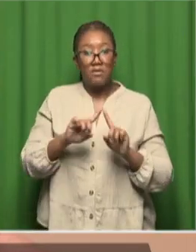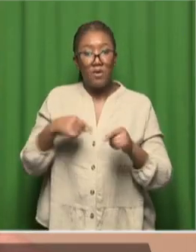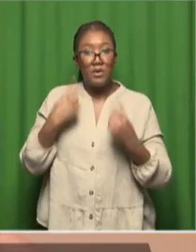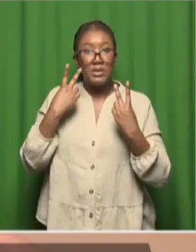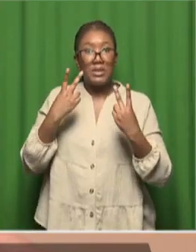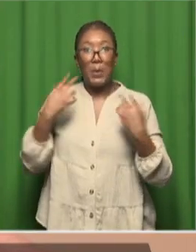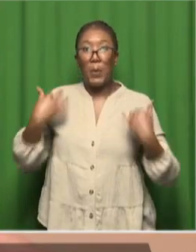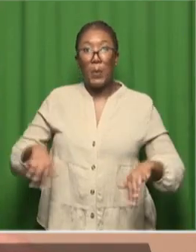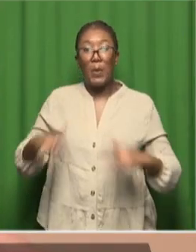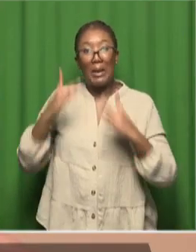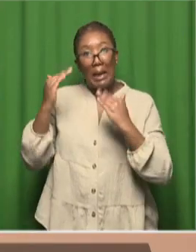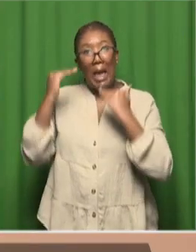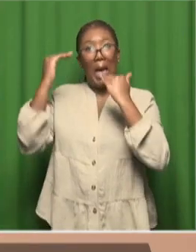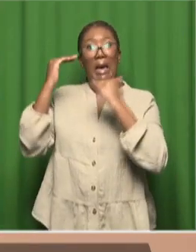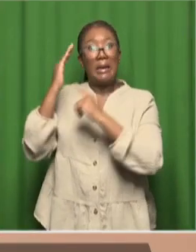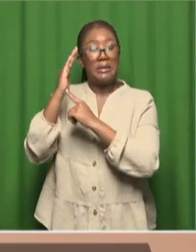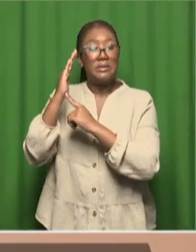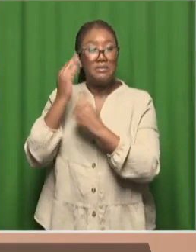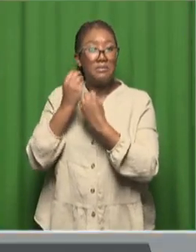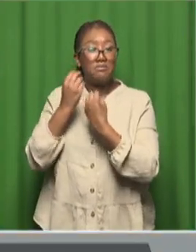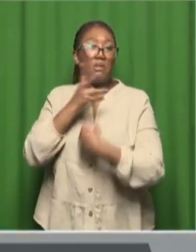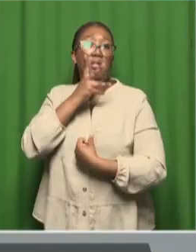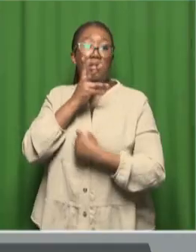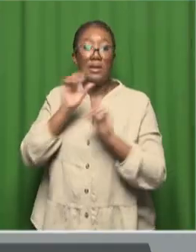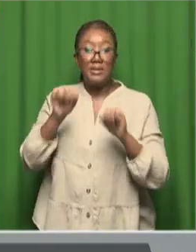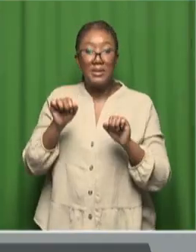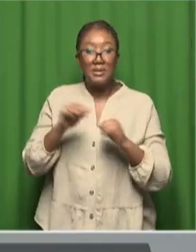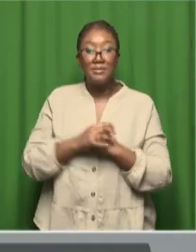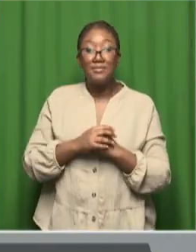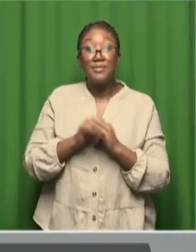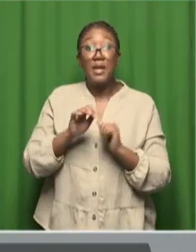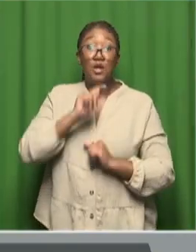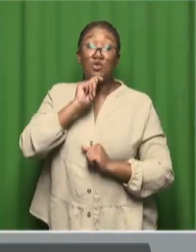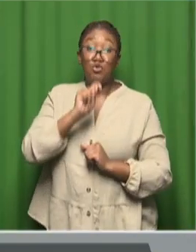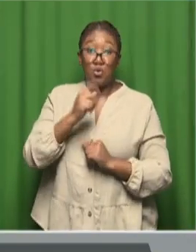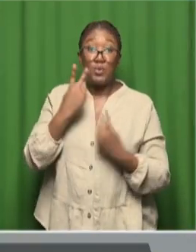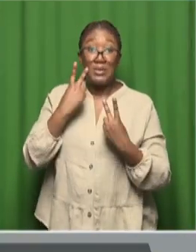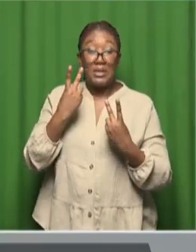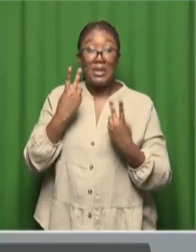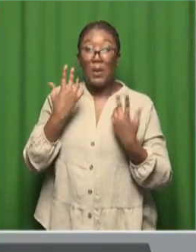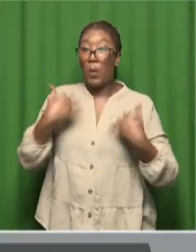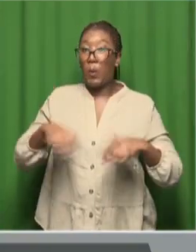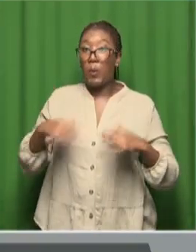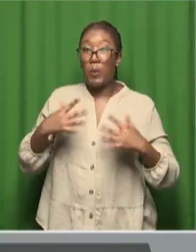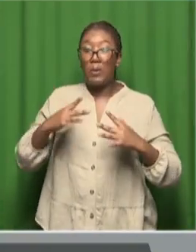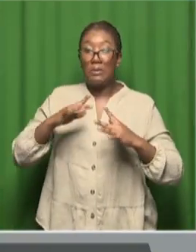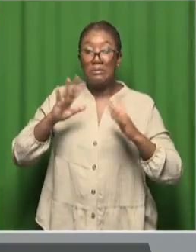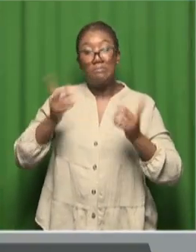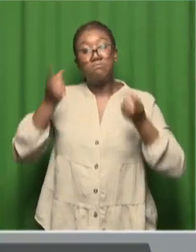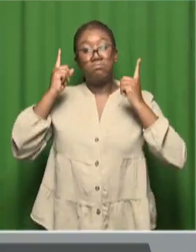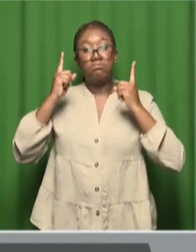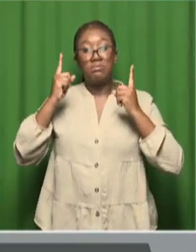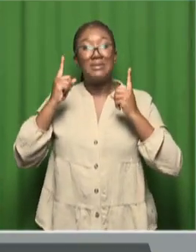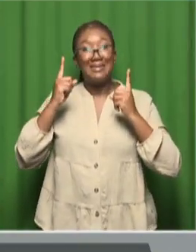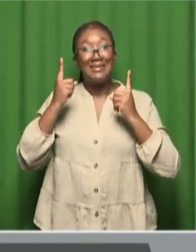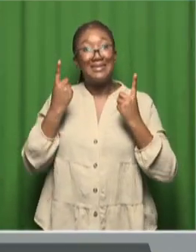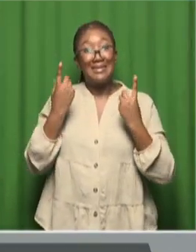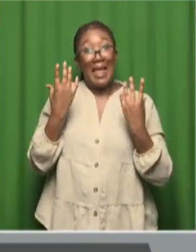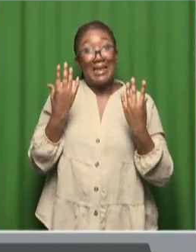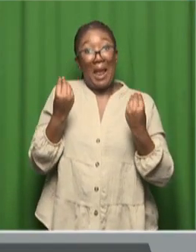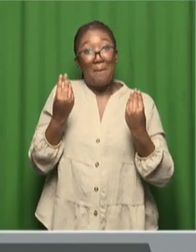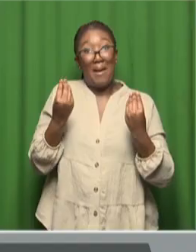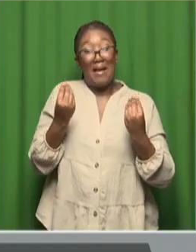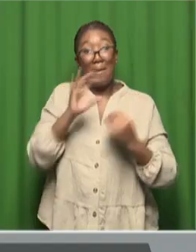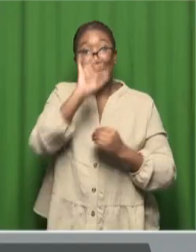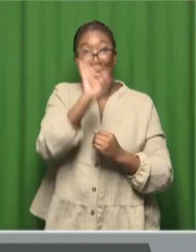be exceptionally high, I imagine. So we have it's actually a pandemic, epidemic. We have worldwide numbers that are